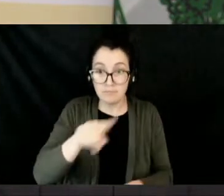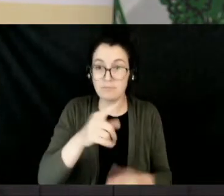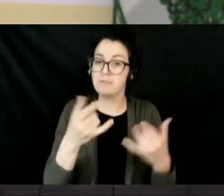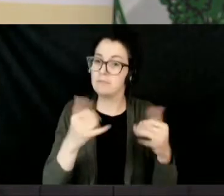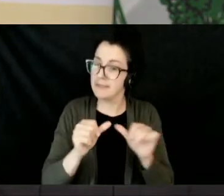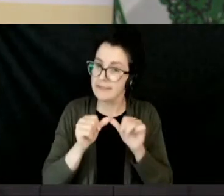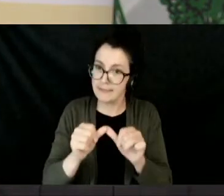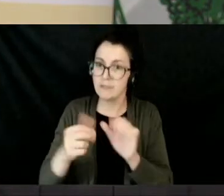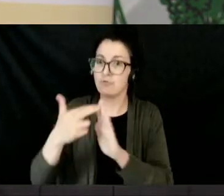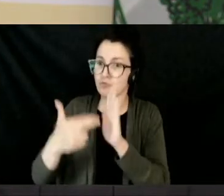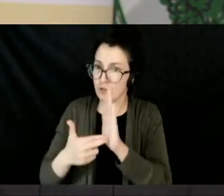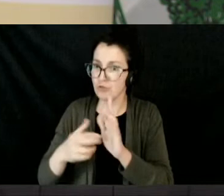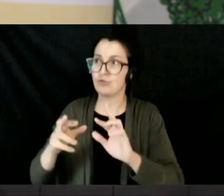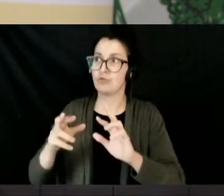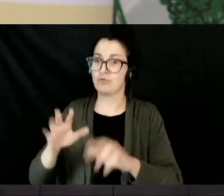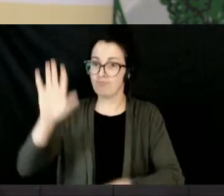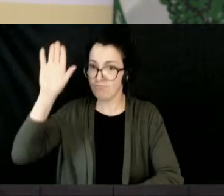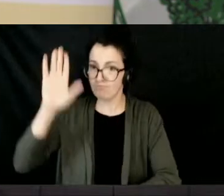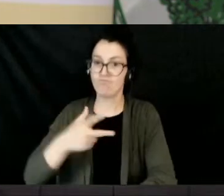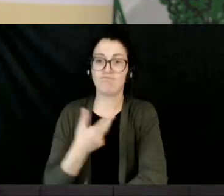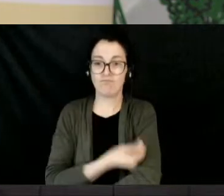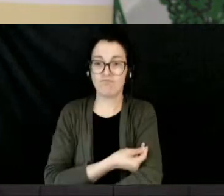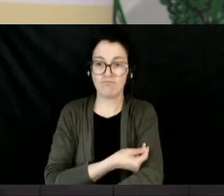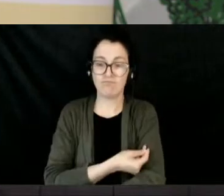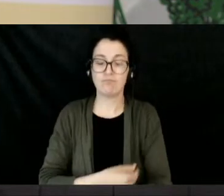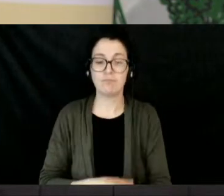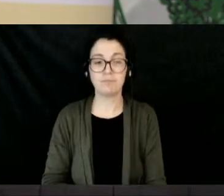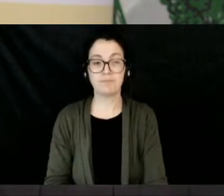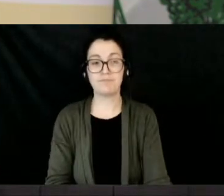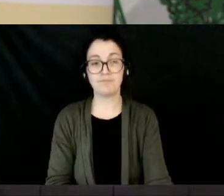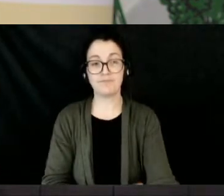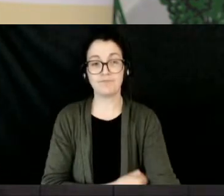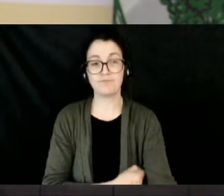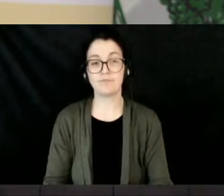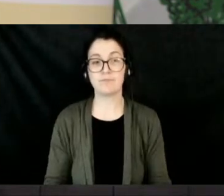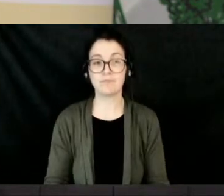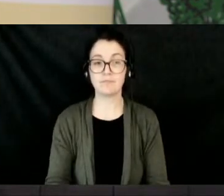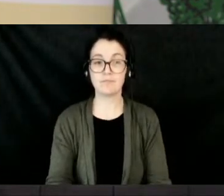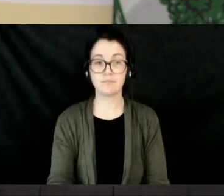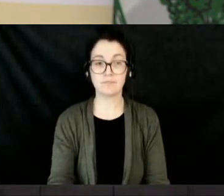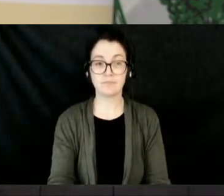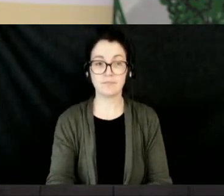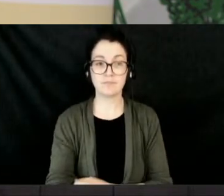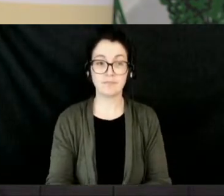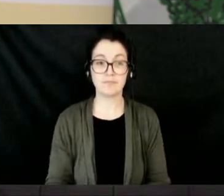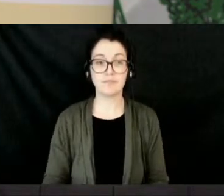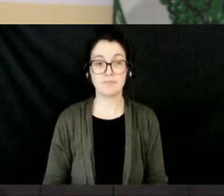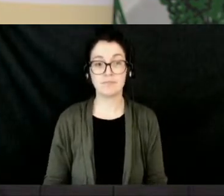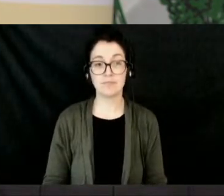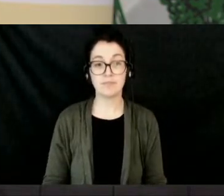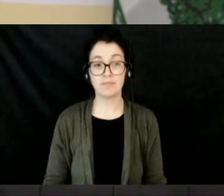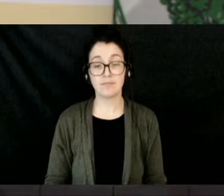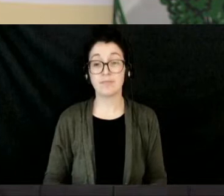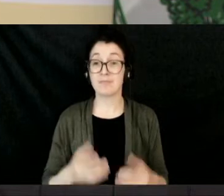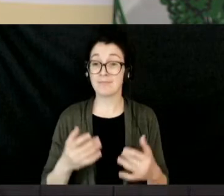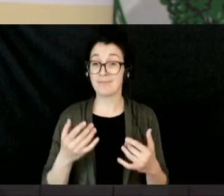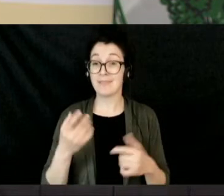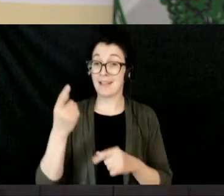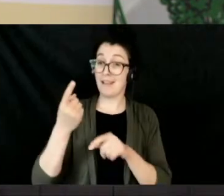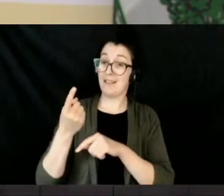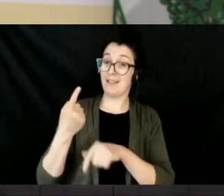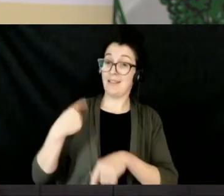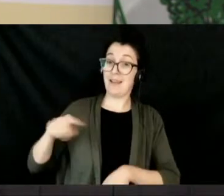vaccinations. We realize in making a plan such as this, like we did this time last year, that for some this